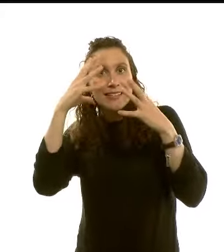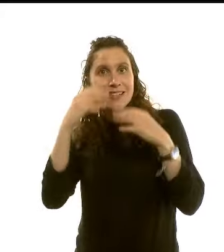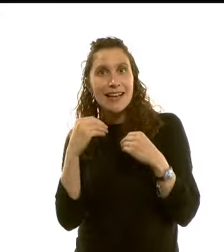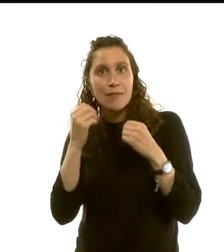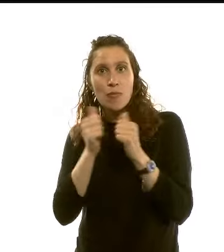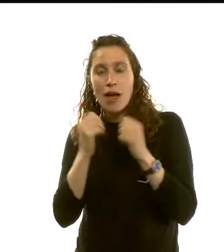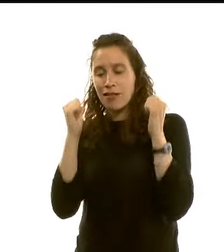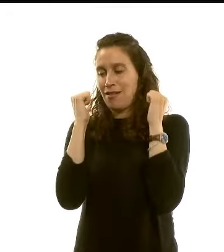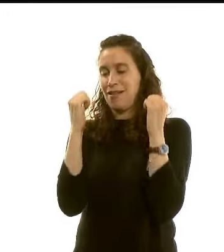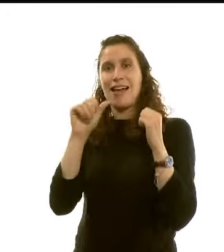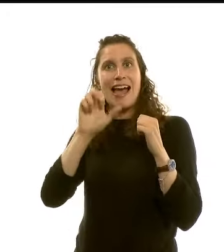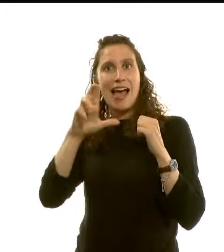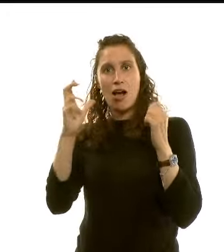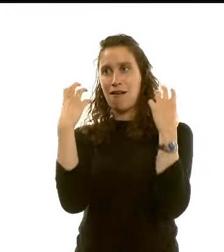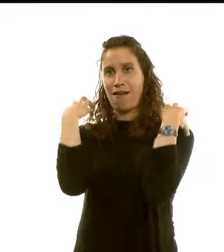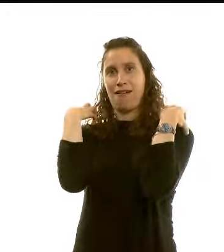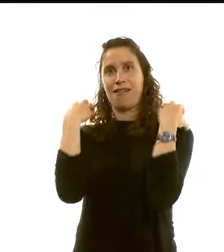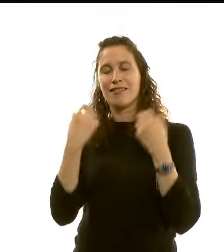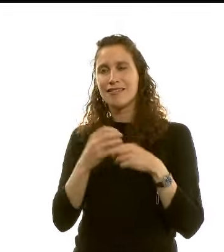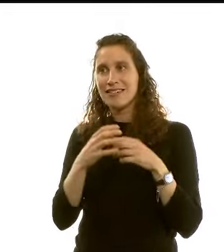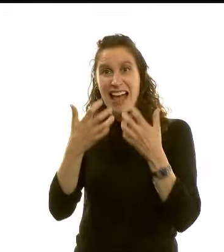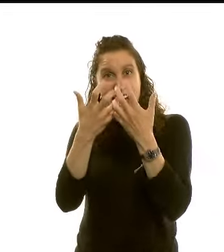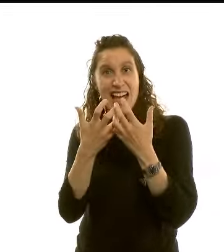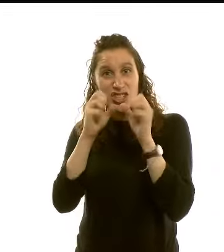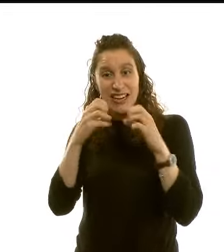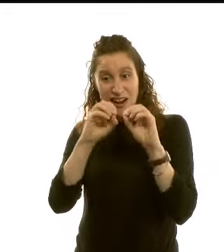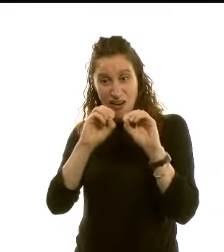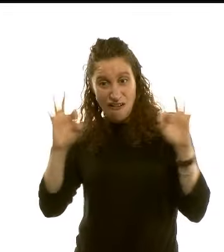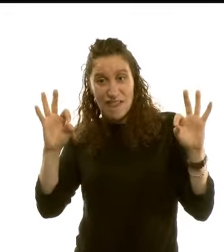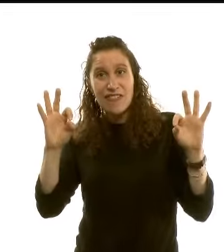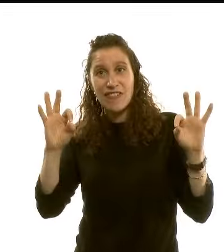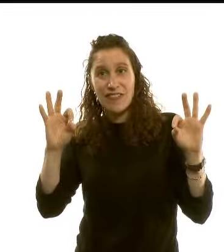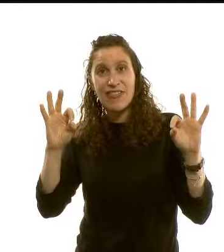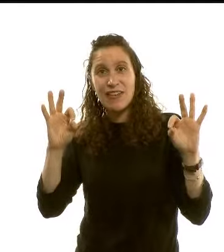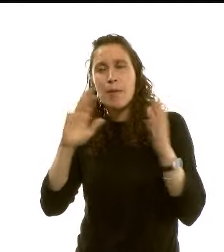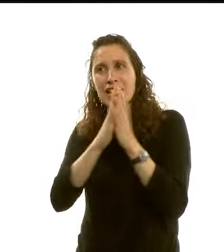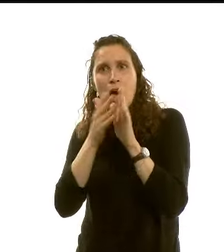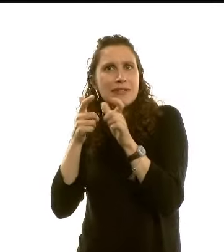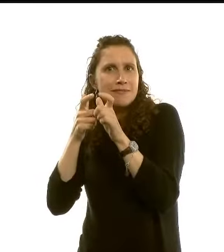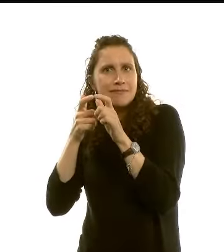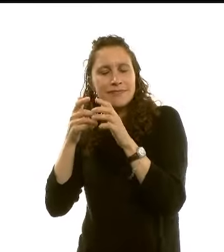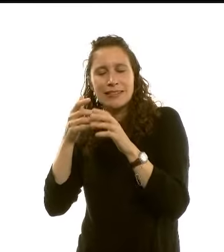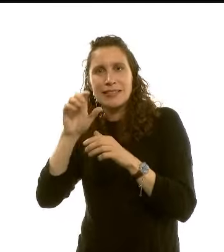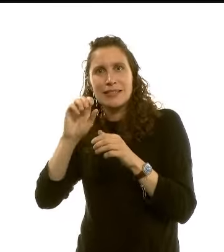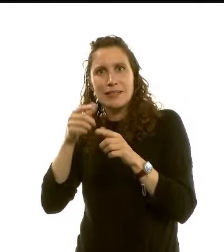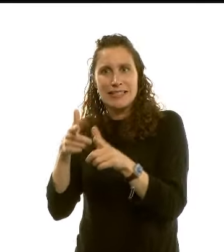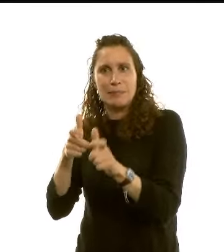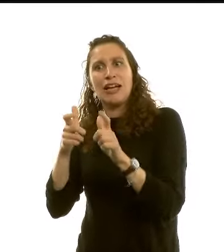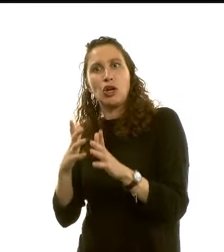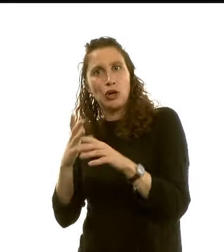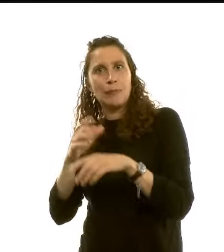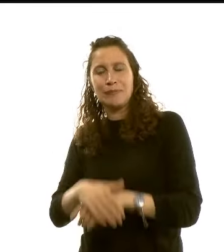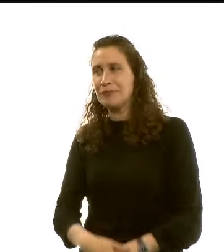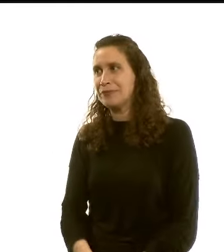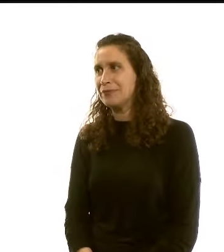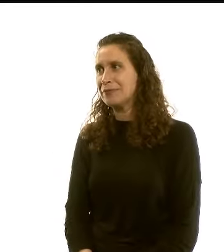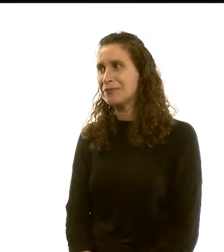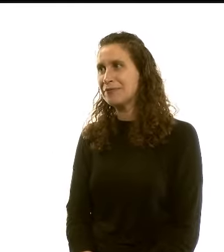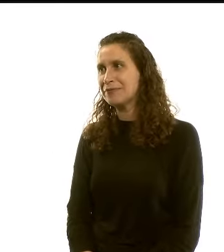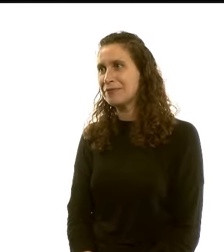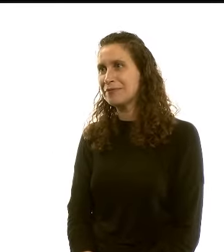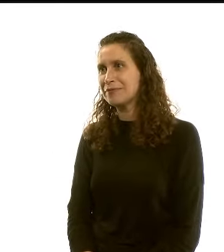on. We have the engines that can pop off, single-person speeders. I would like to say they're for scientific exploration. They go out and then they get a